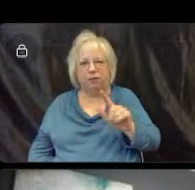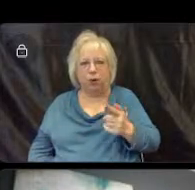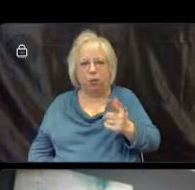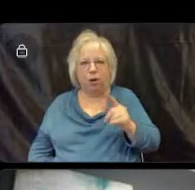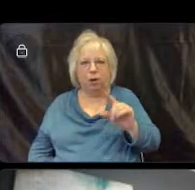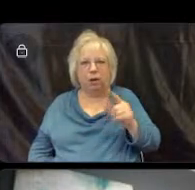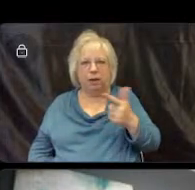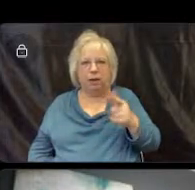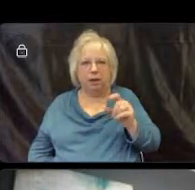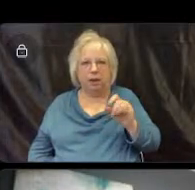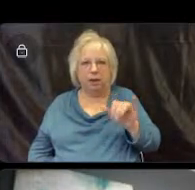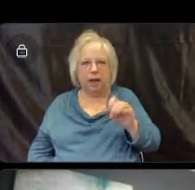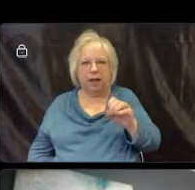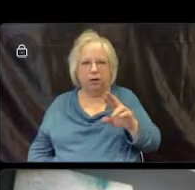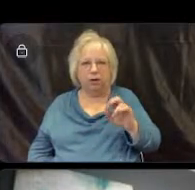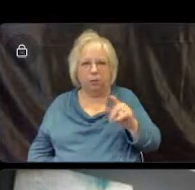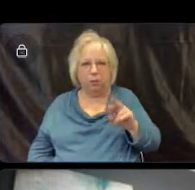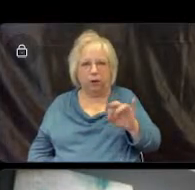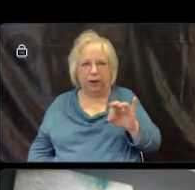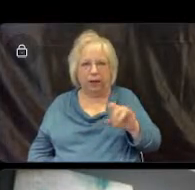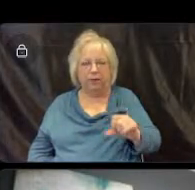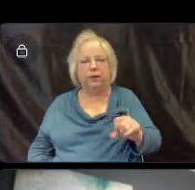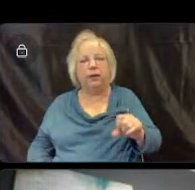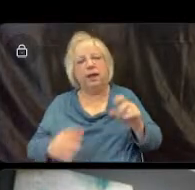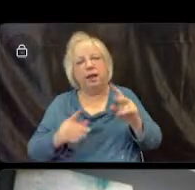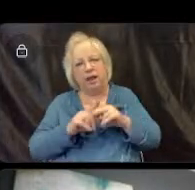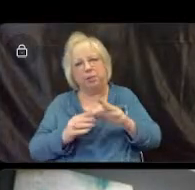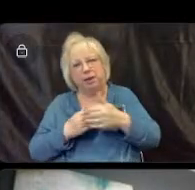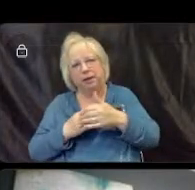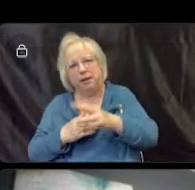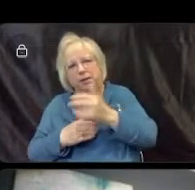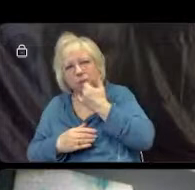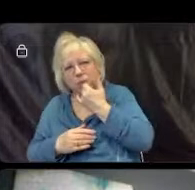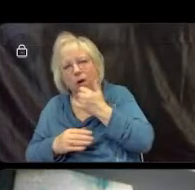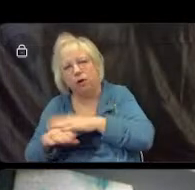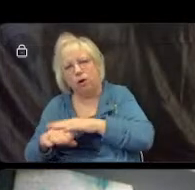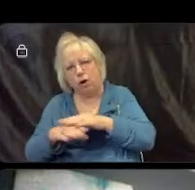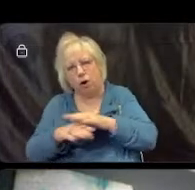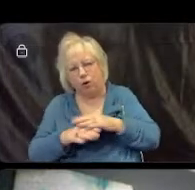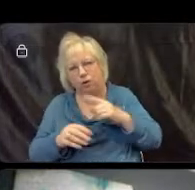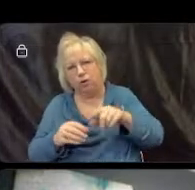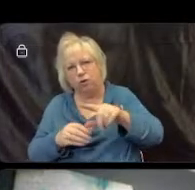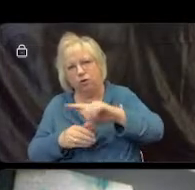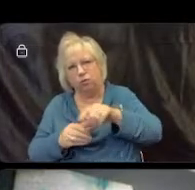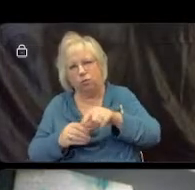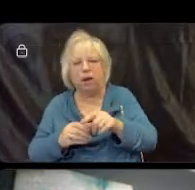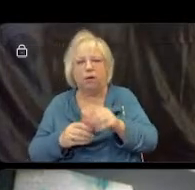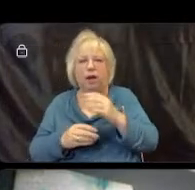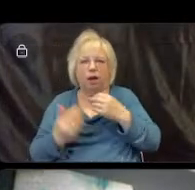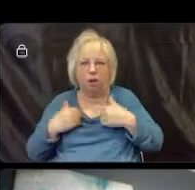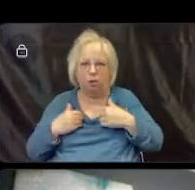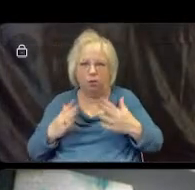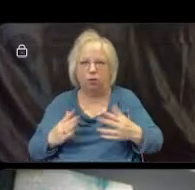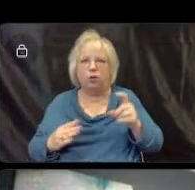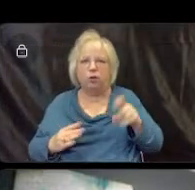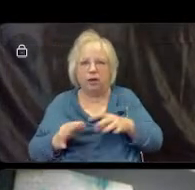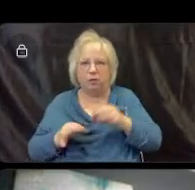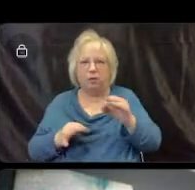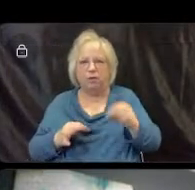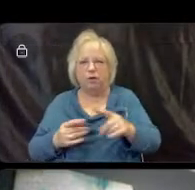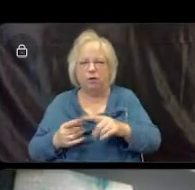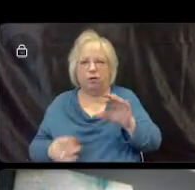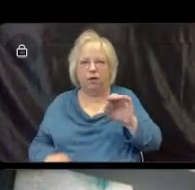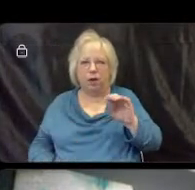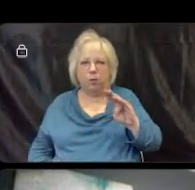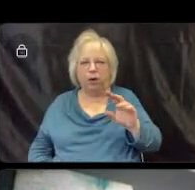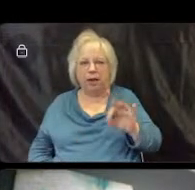Springs Road. The applicant failed to send the correct notice form to surrounding property owners as required. Therefore, the application needs to be deferred to the February